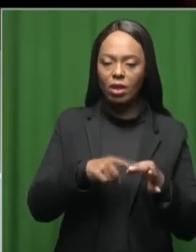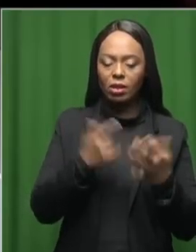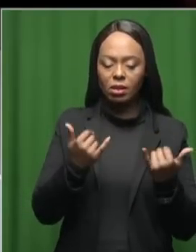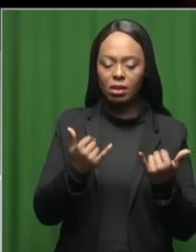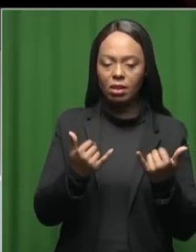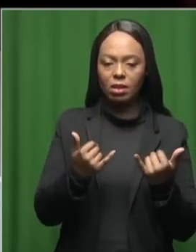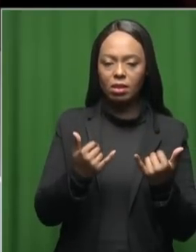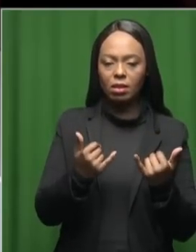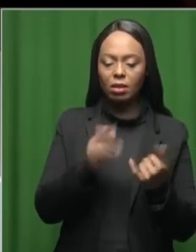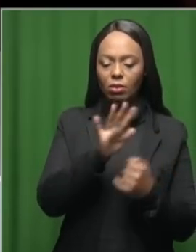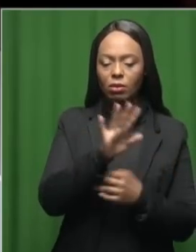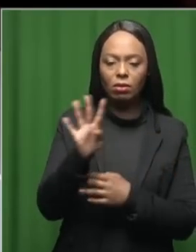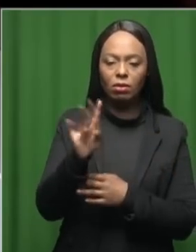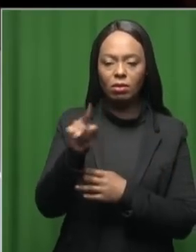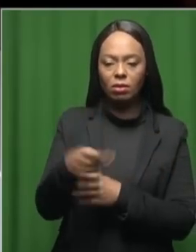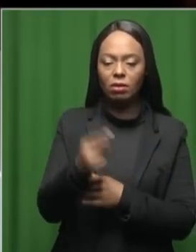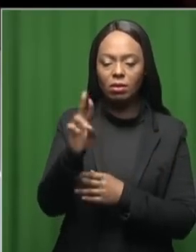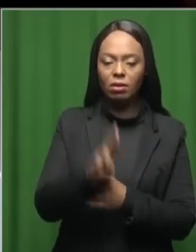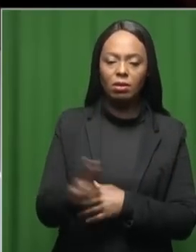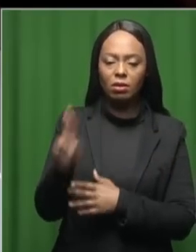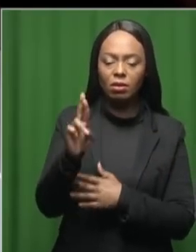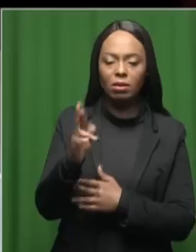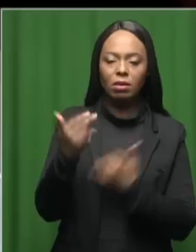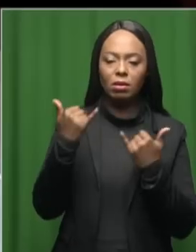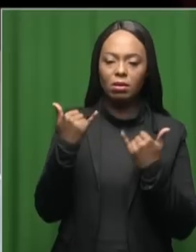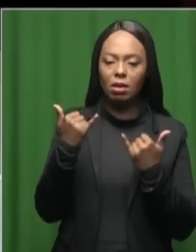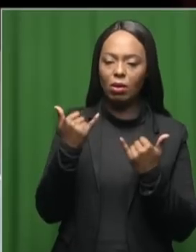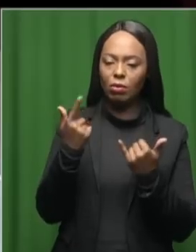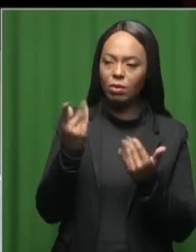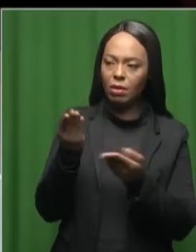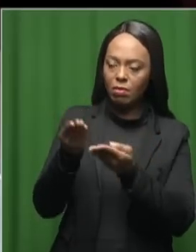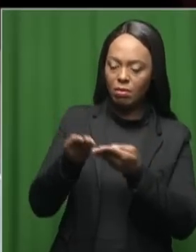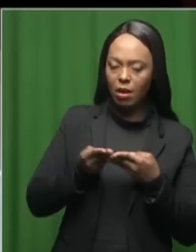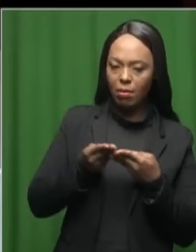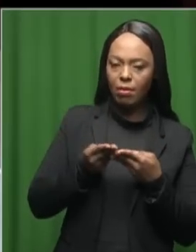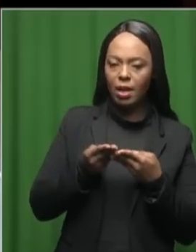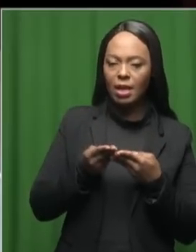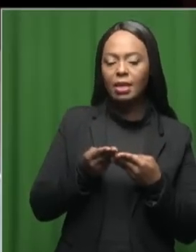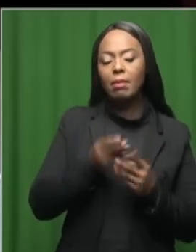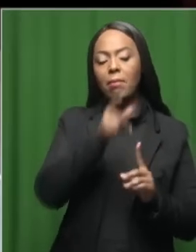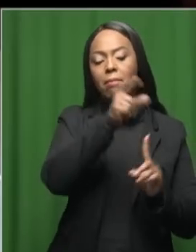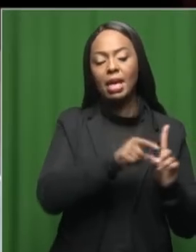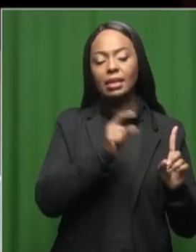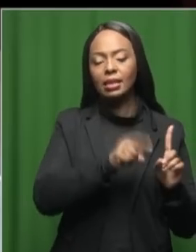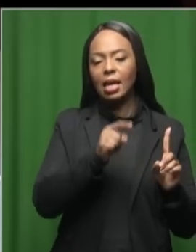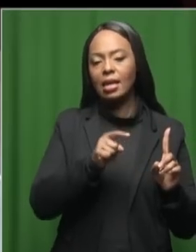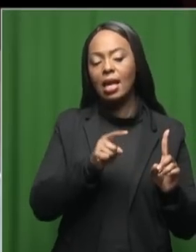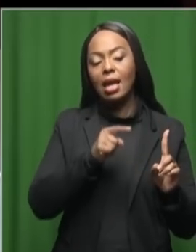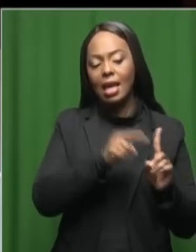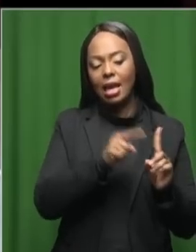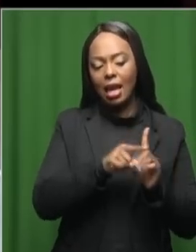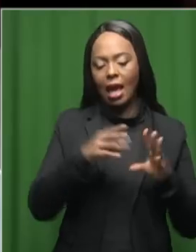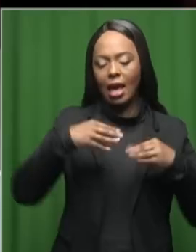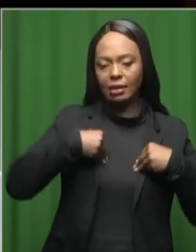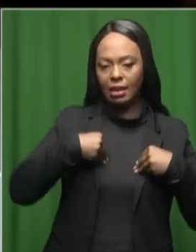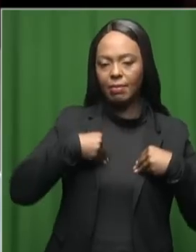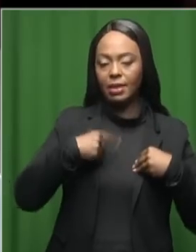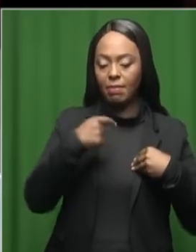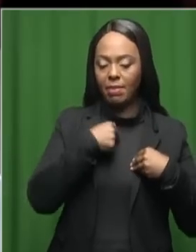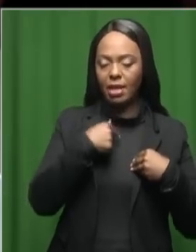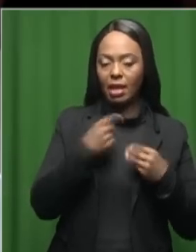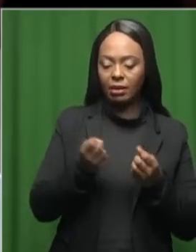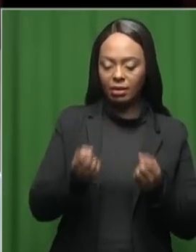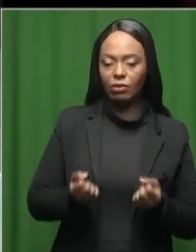rail, it's going to cost 54,000 rand, I submit that quote. Someone needs to accept it. So I can take a chance as a service provider,